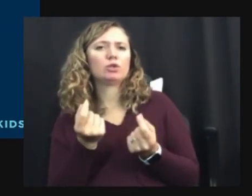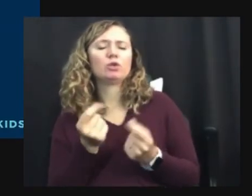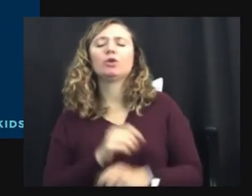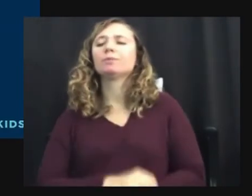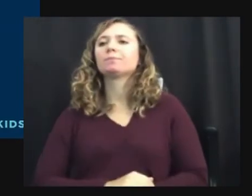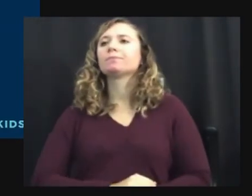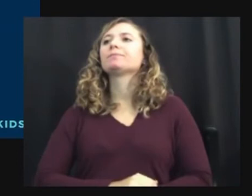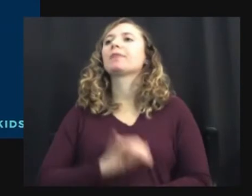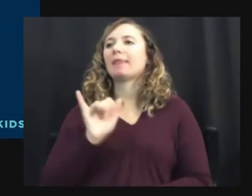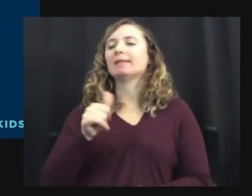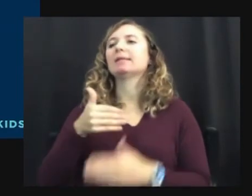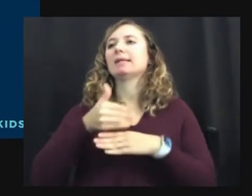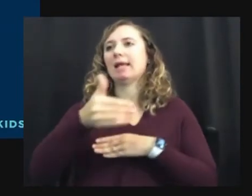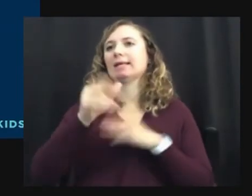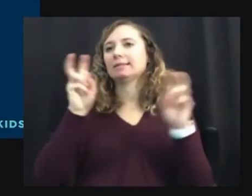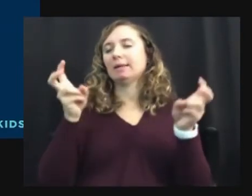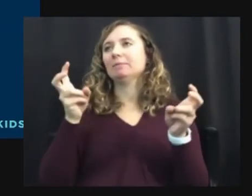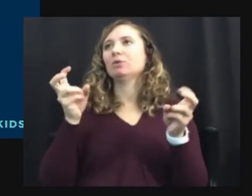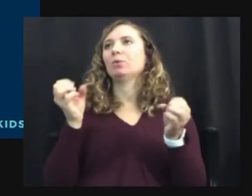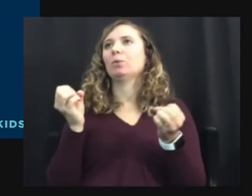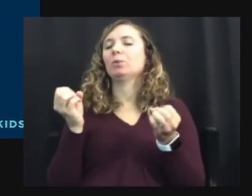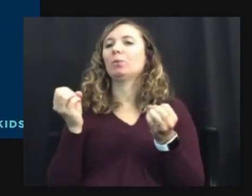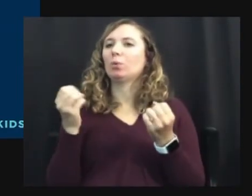And while we wait for Jules,